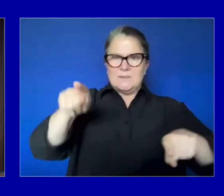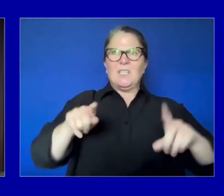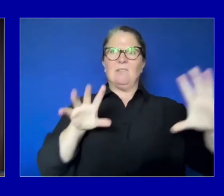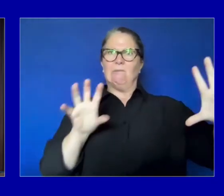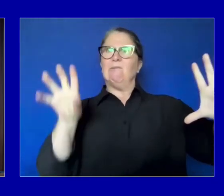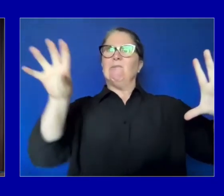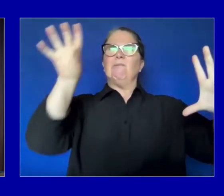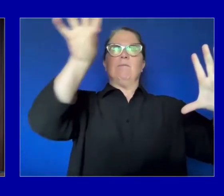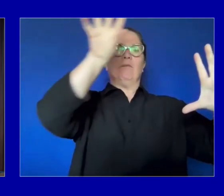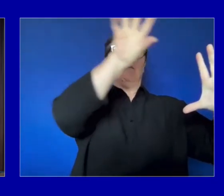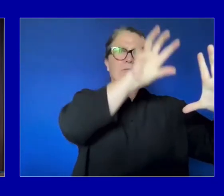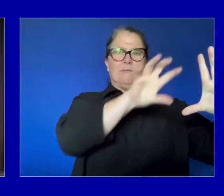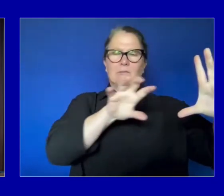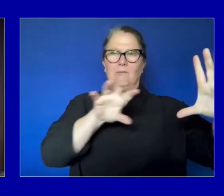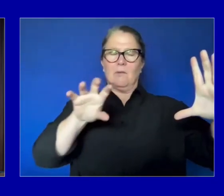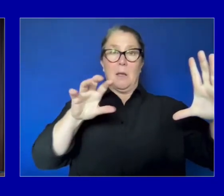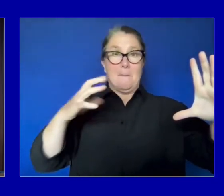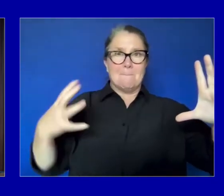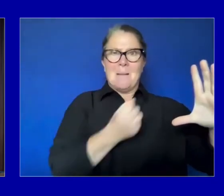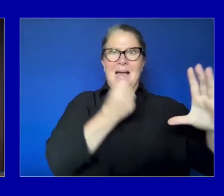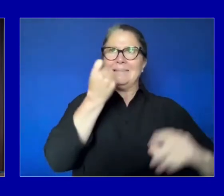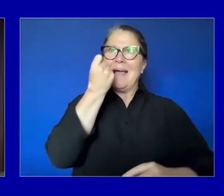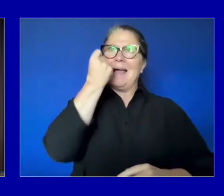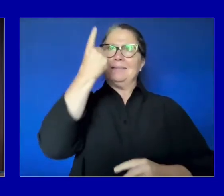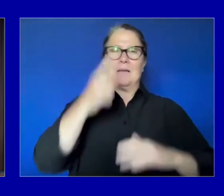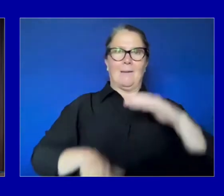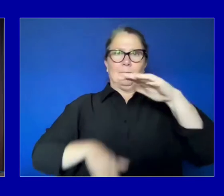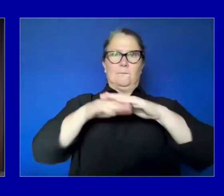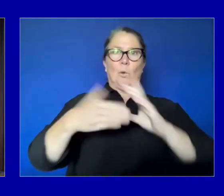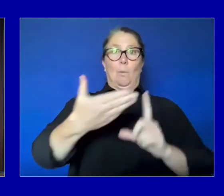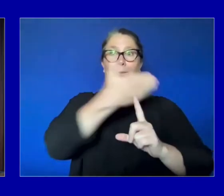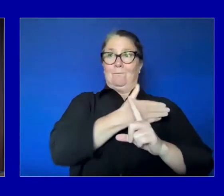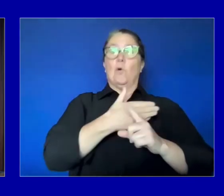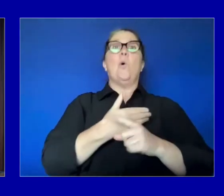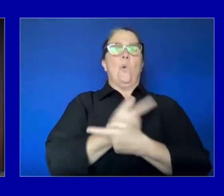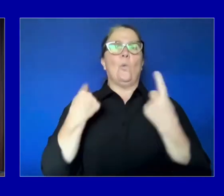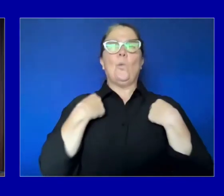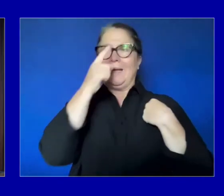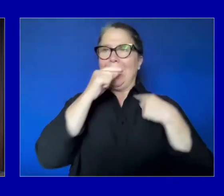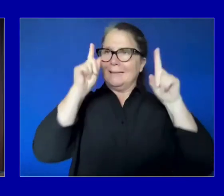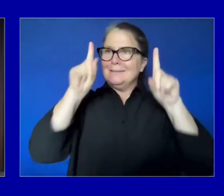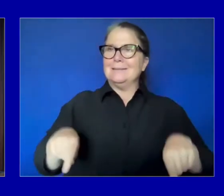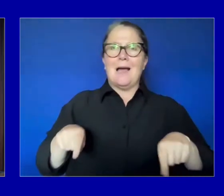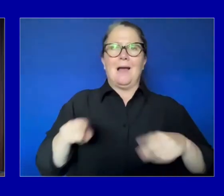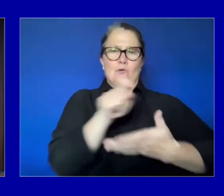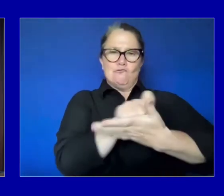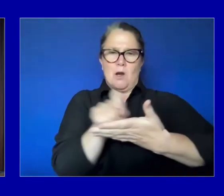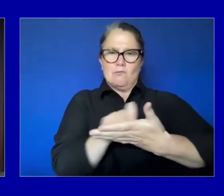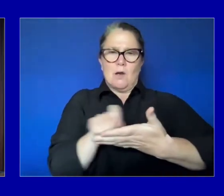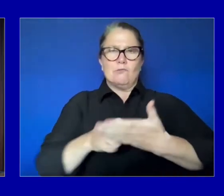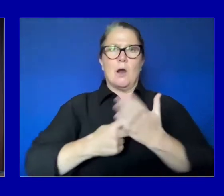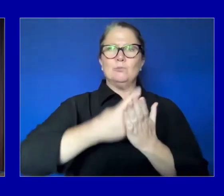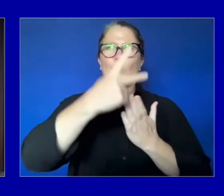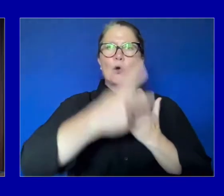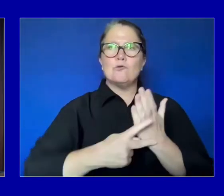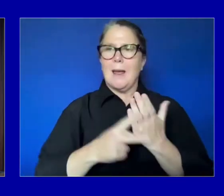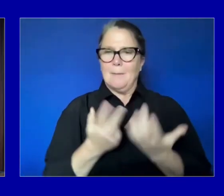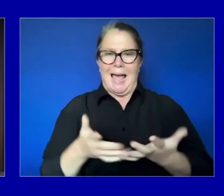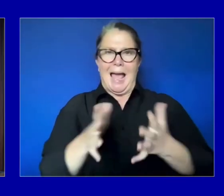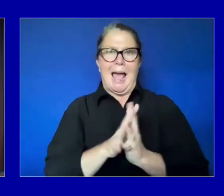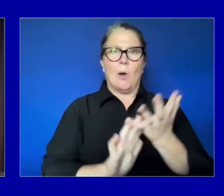understanding before we can go out and write these burn programs, because if we don't have that knowledge base behind that, there's no point.